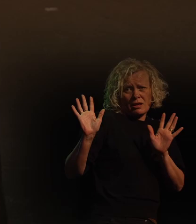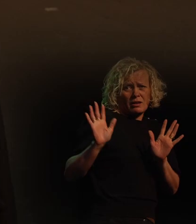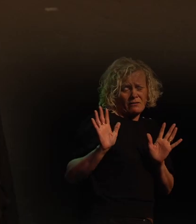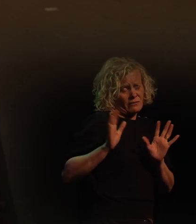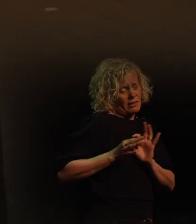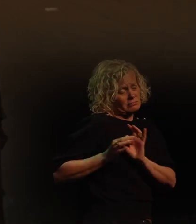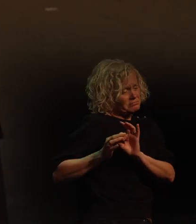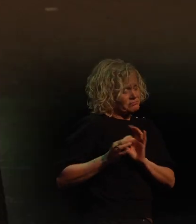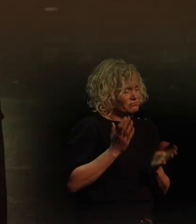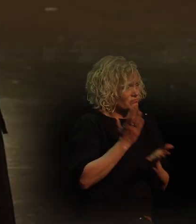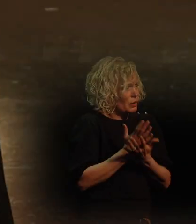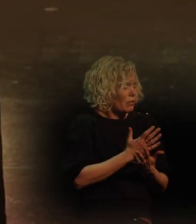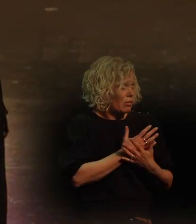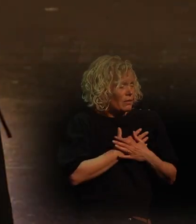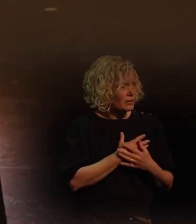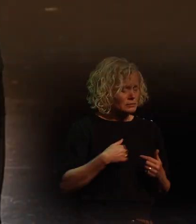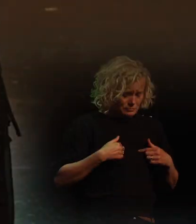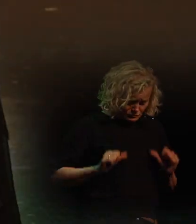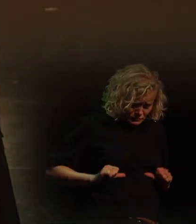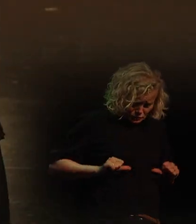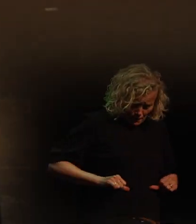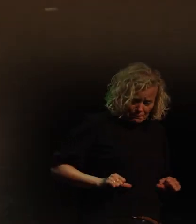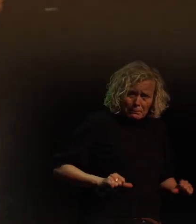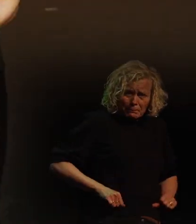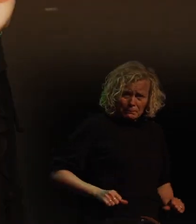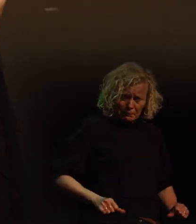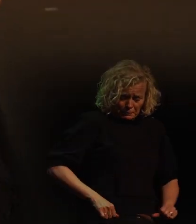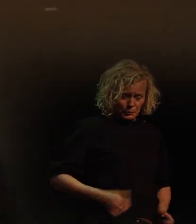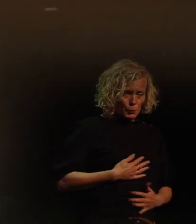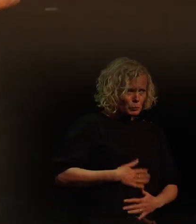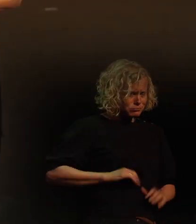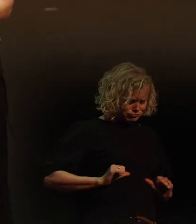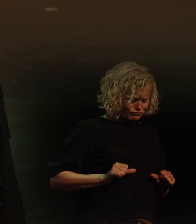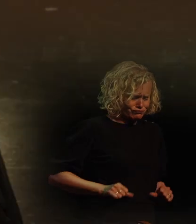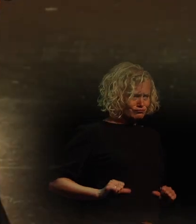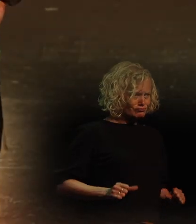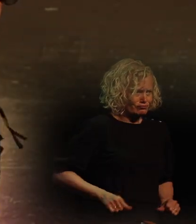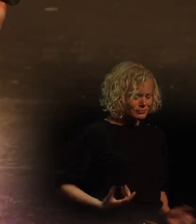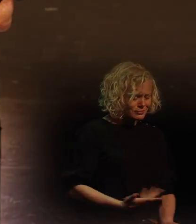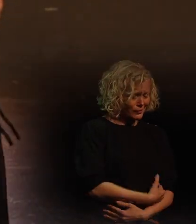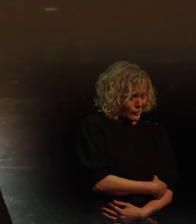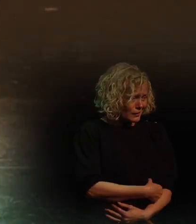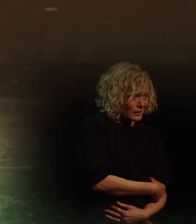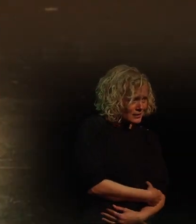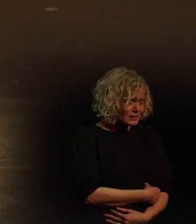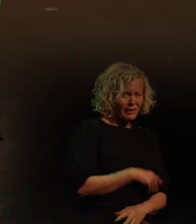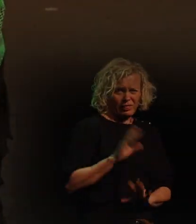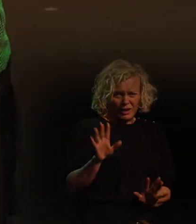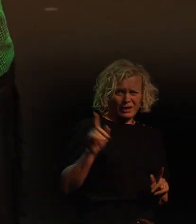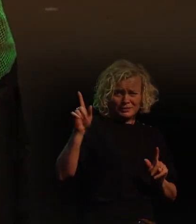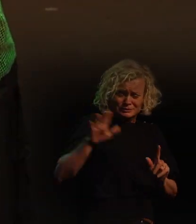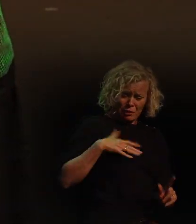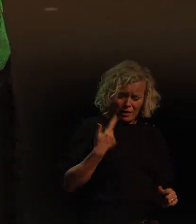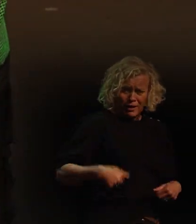not love. My tummy ain't tucked or liposucked, it's a little poochie, but it's still hoochie-coochie, and if that's the reason that